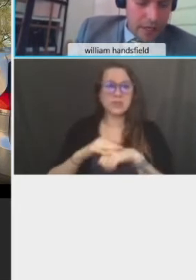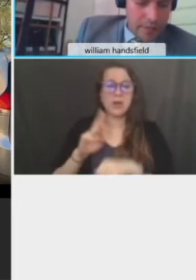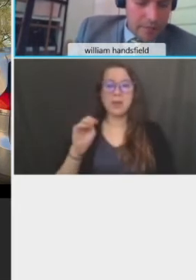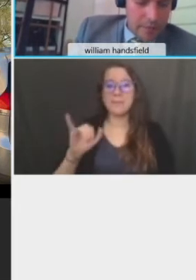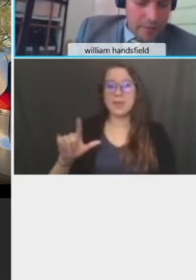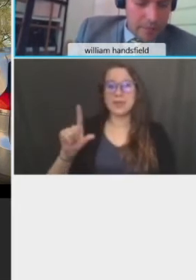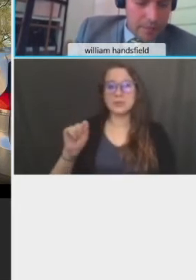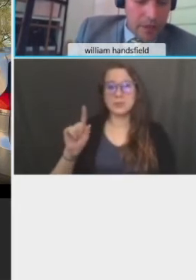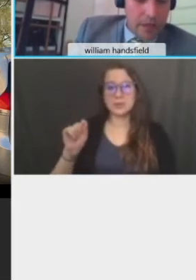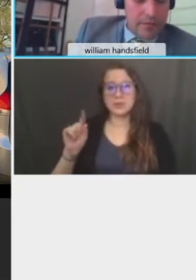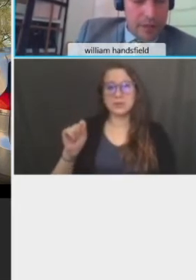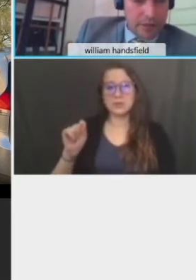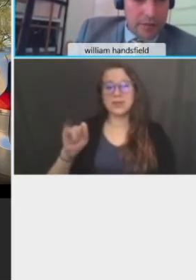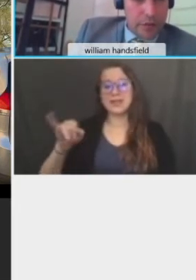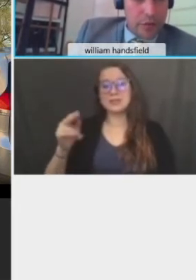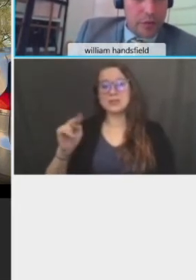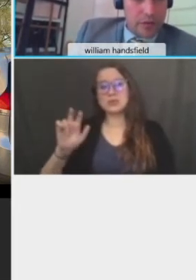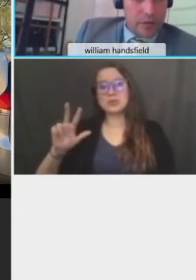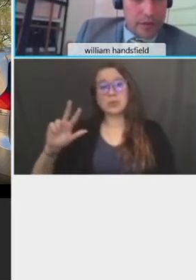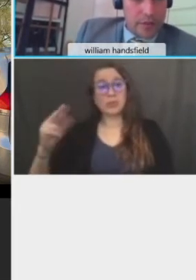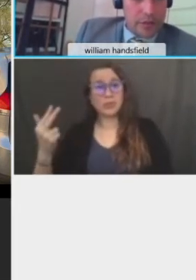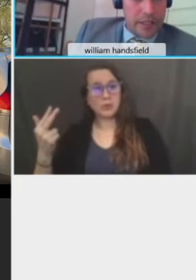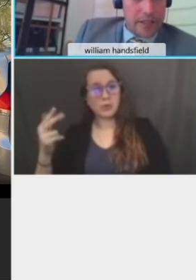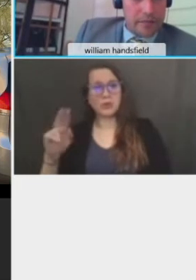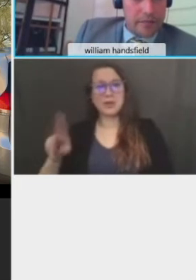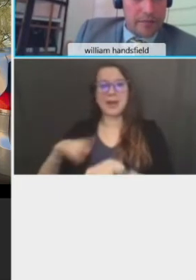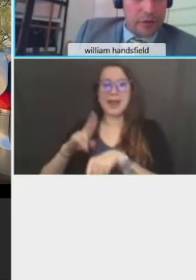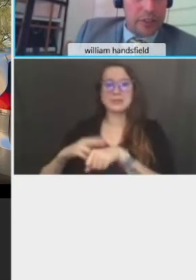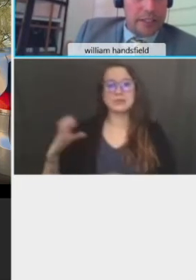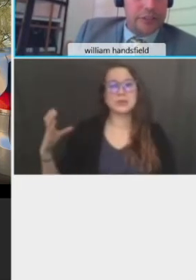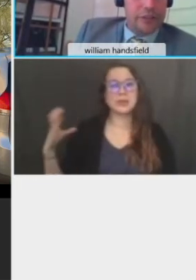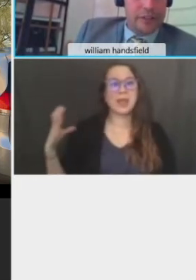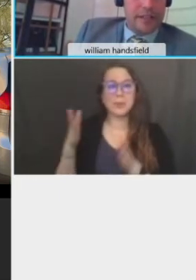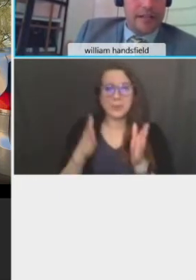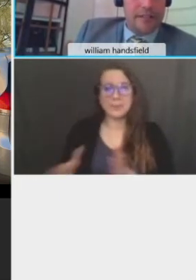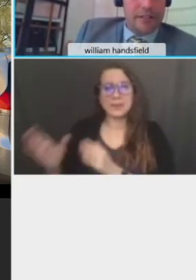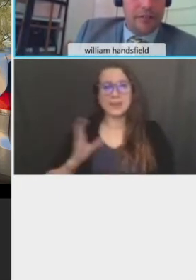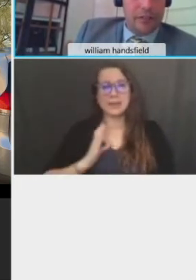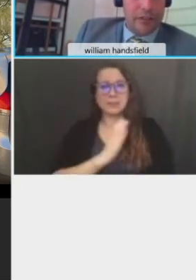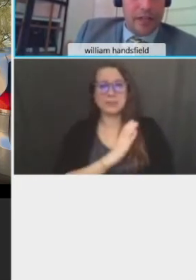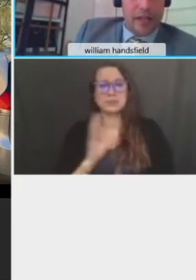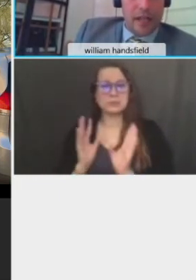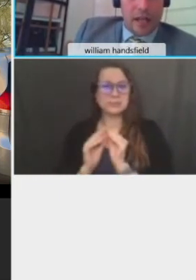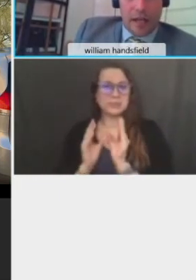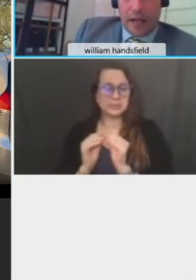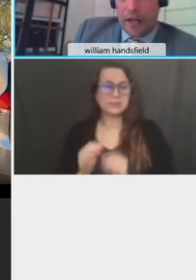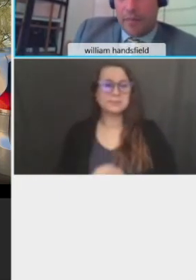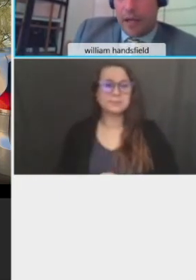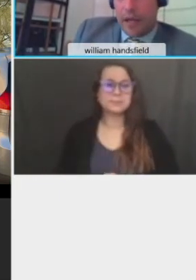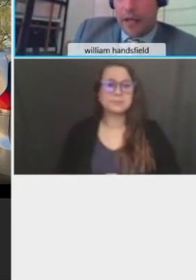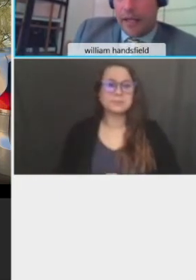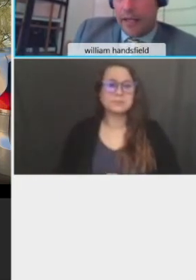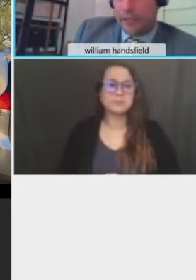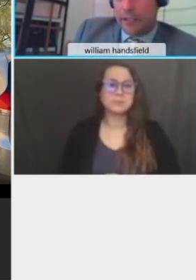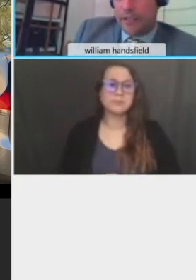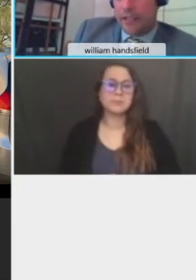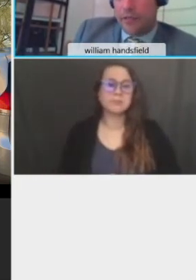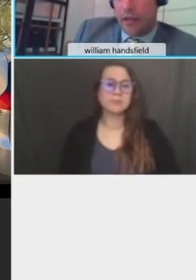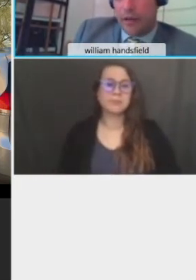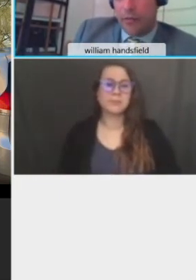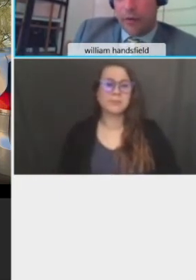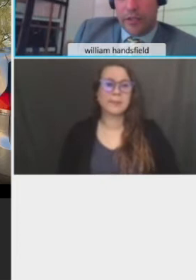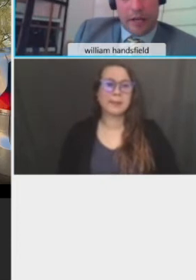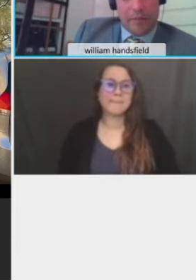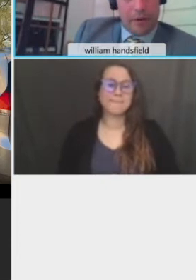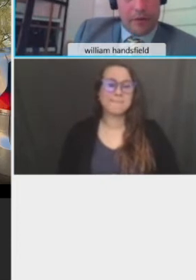3rd. Part of their review does look at the view shed issues and aesthetics of the overall thing. And just